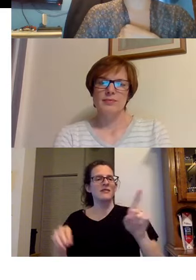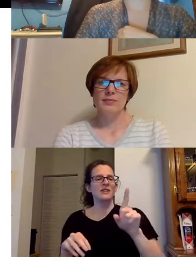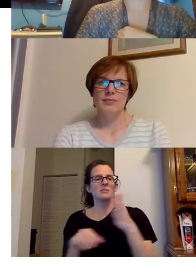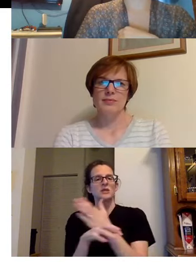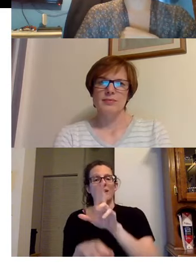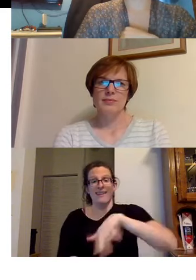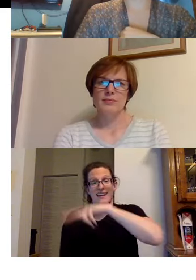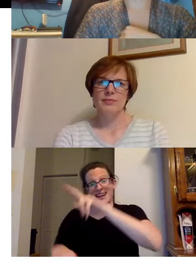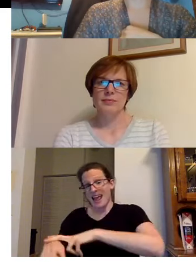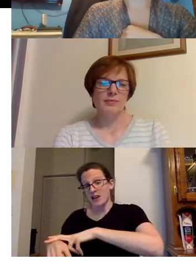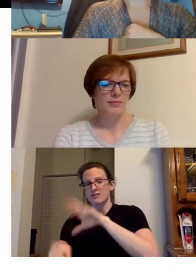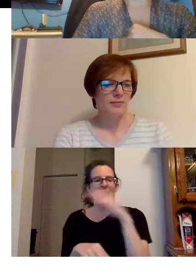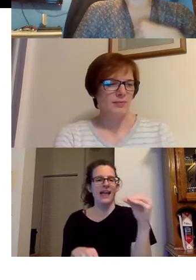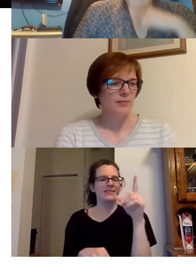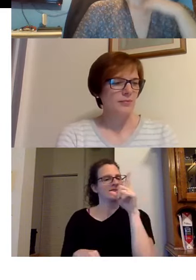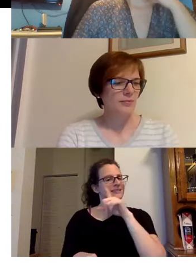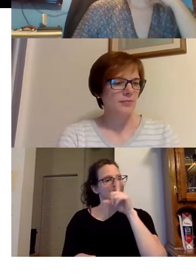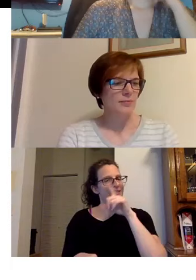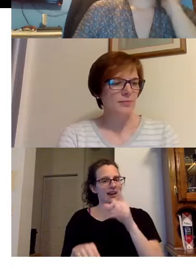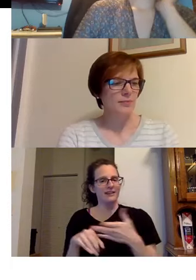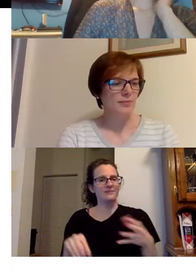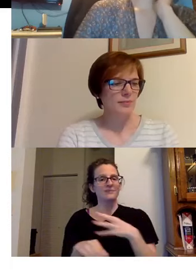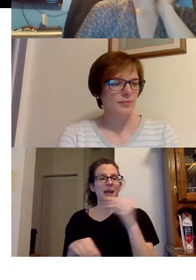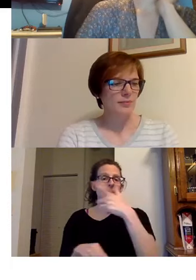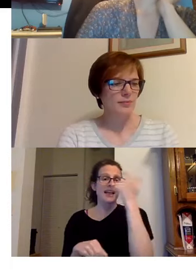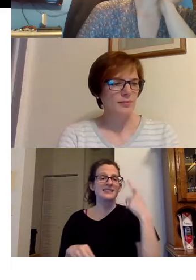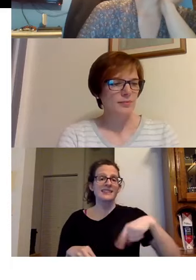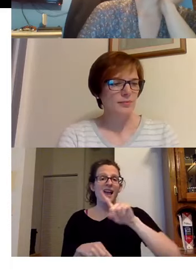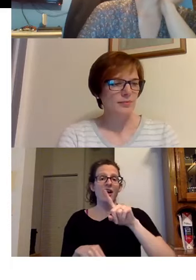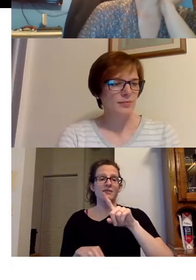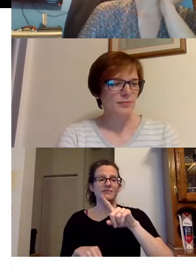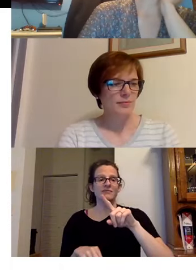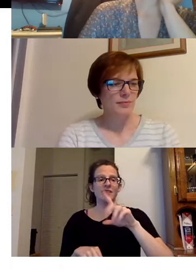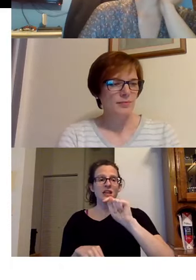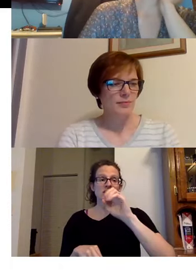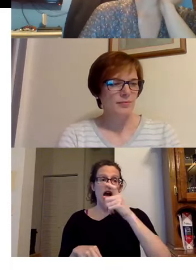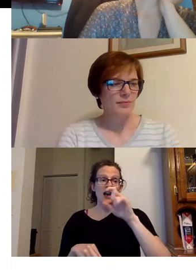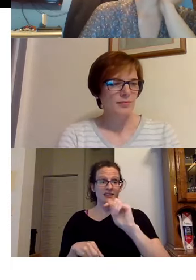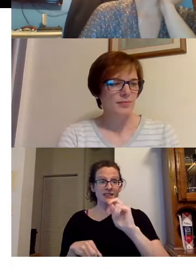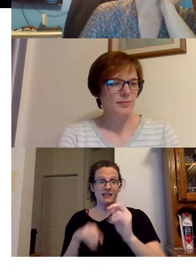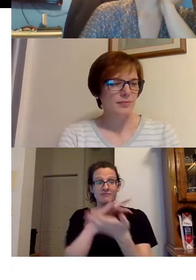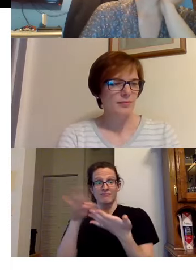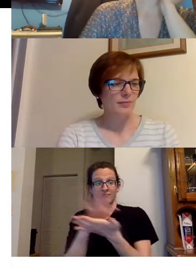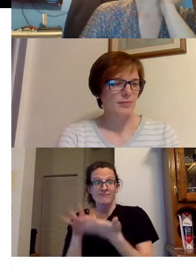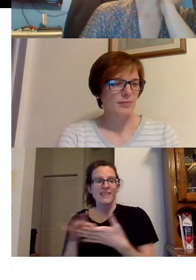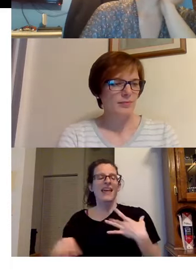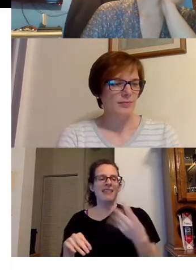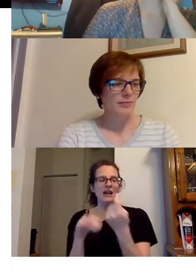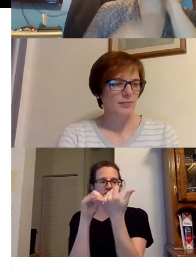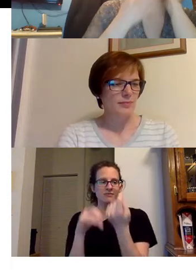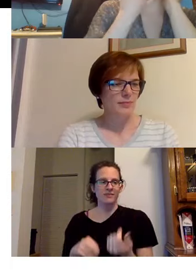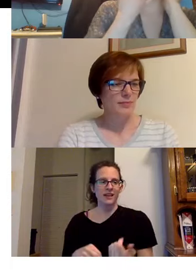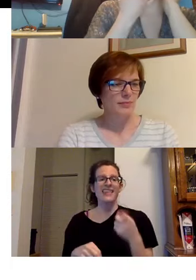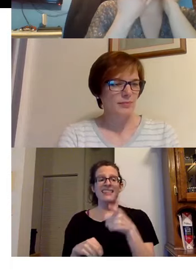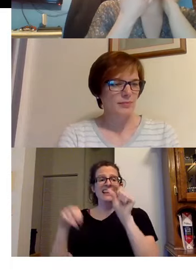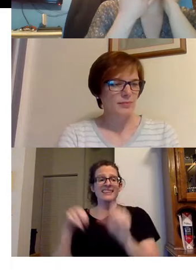things. And because they are detoxifying, they like to get rid of the bad stuff. They can eat through